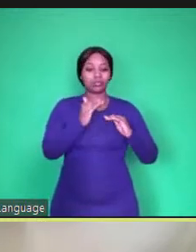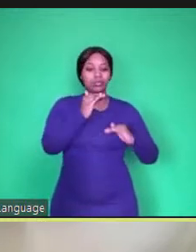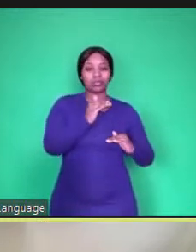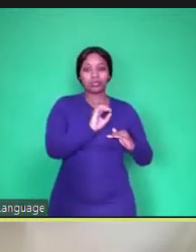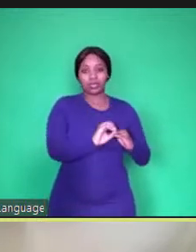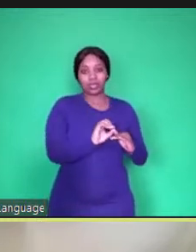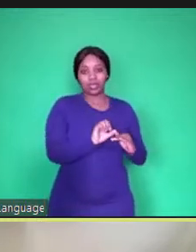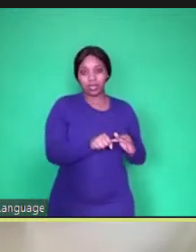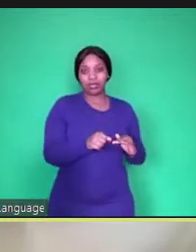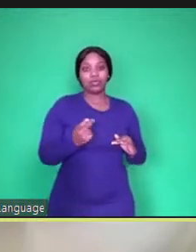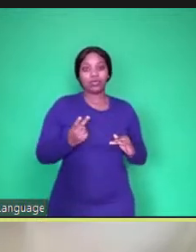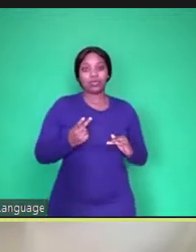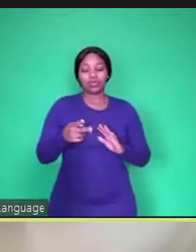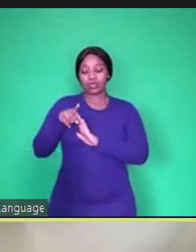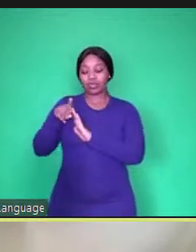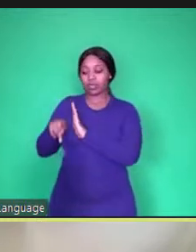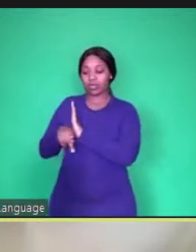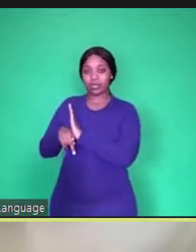policies.